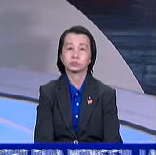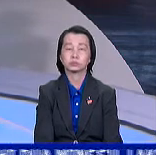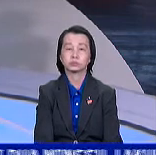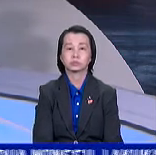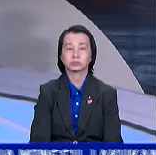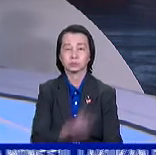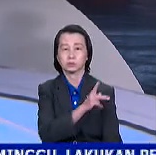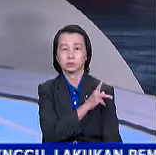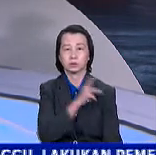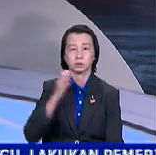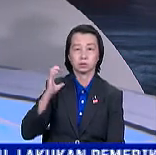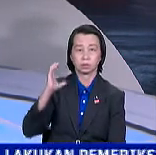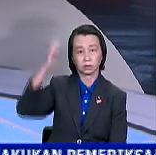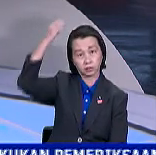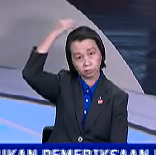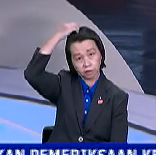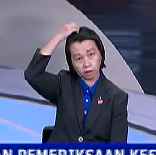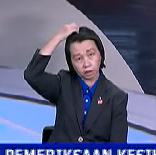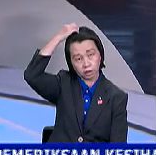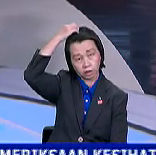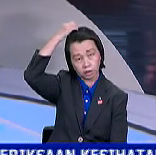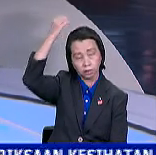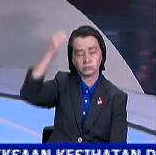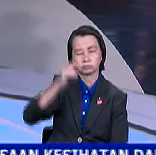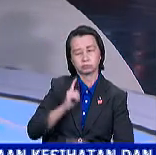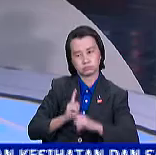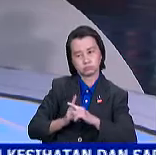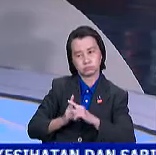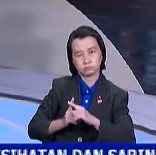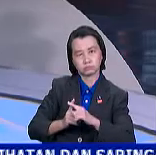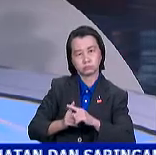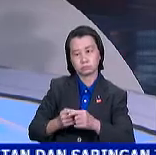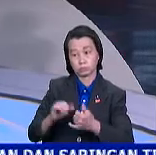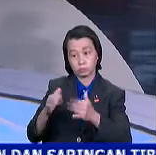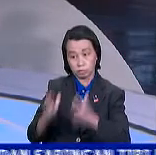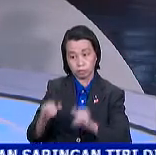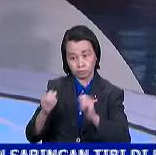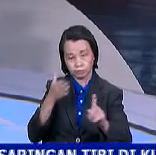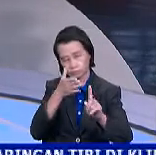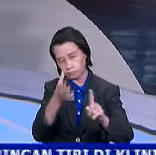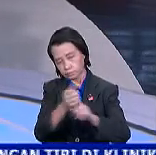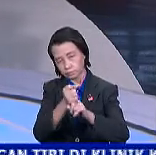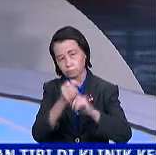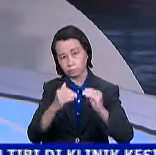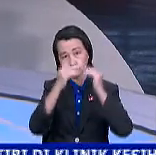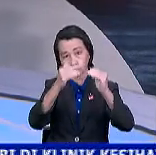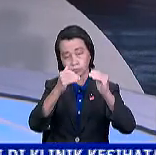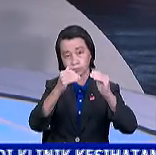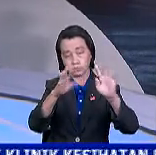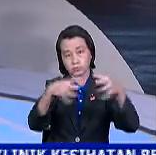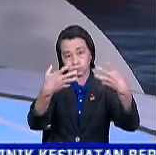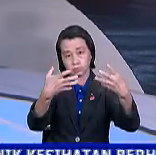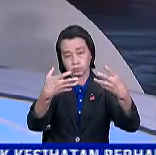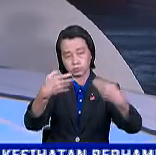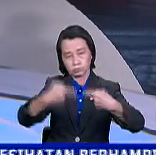Dalam pada itu, Ketua Jurulatih Selangor FC, Karsten, Neitzel, Optimis anak buahnya mampu mencapai sasaran layak ke peringkat suku akhir